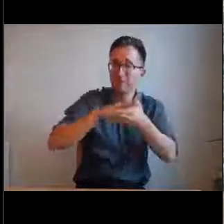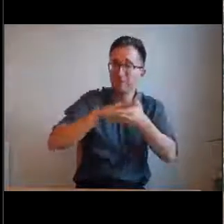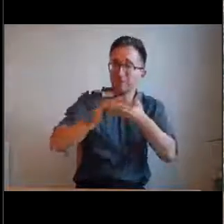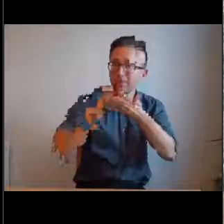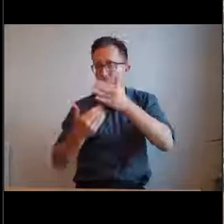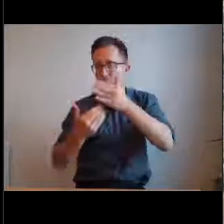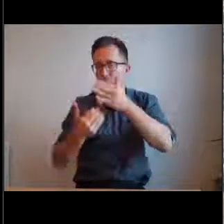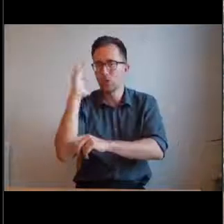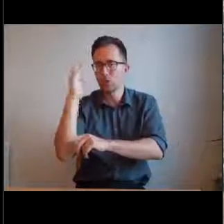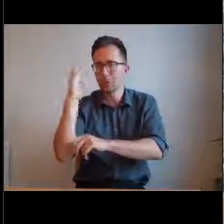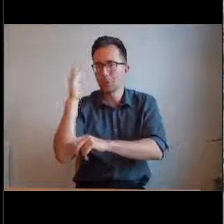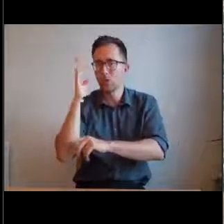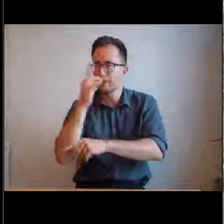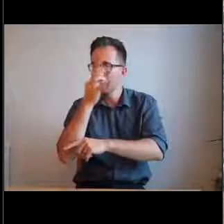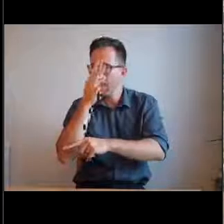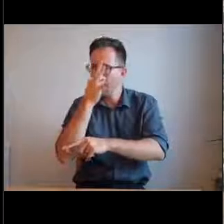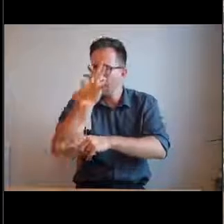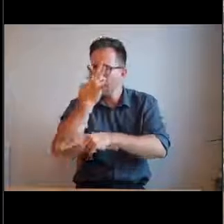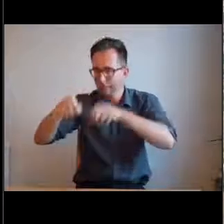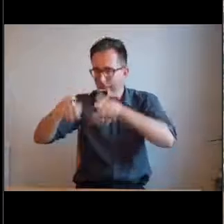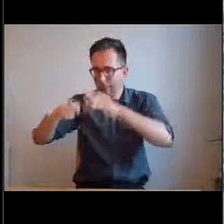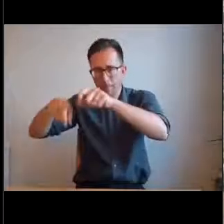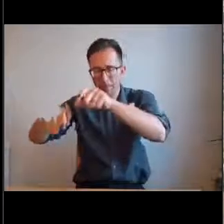much as is reasonably practical.